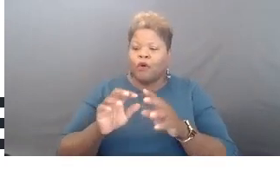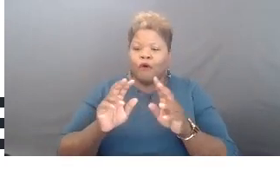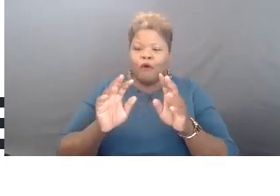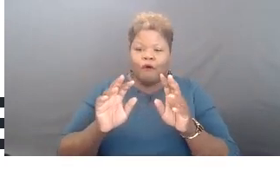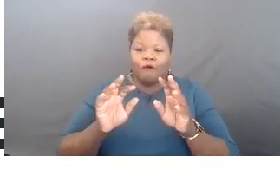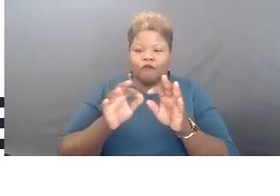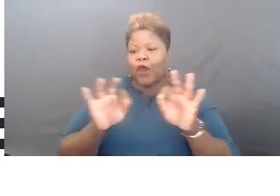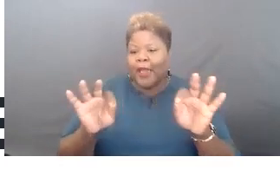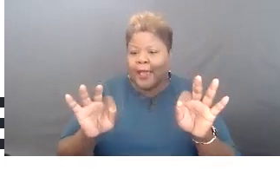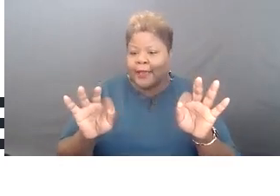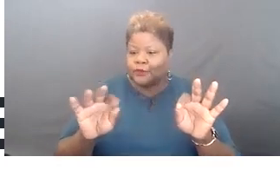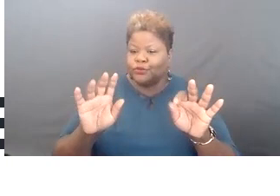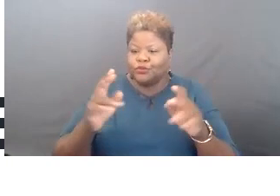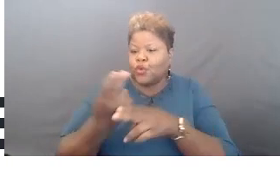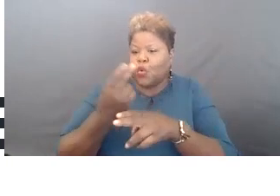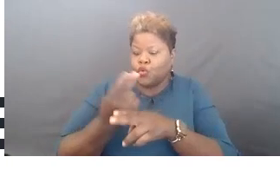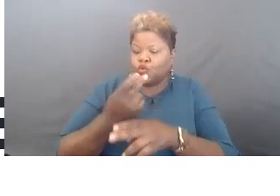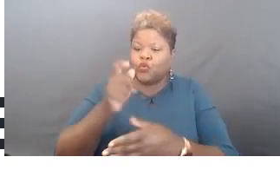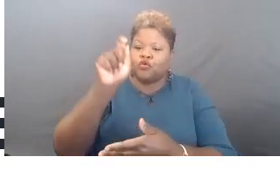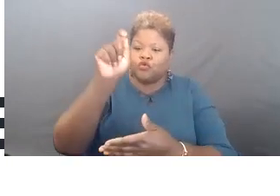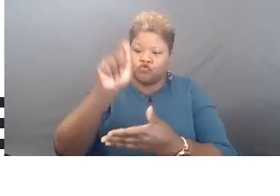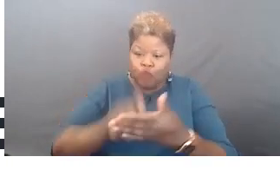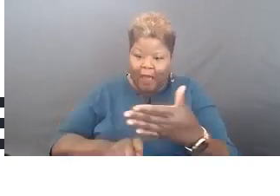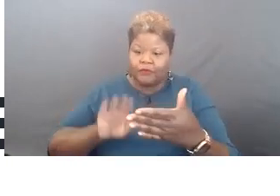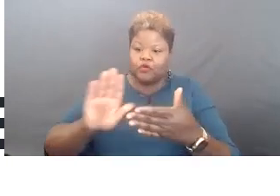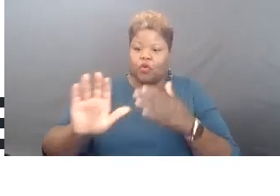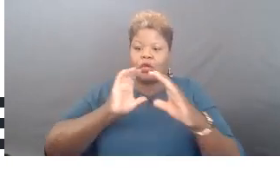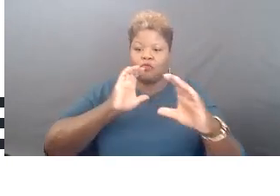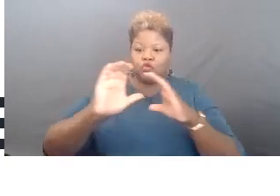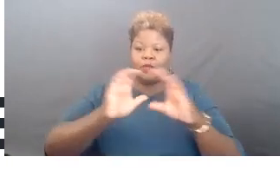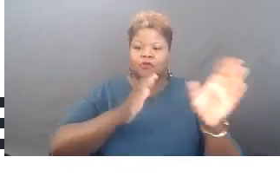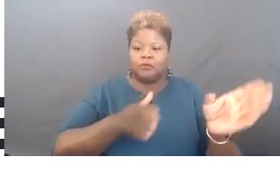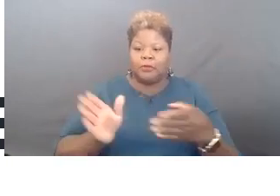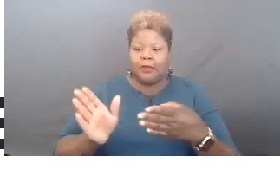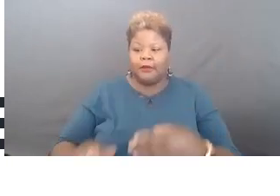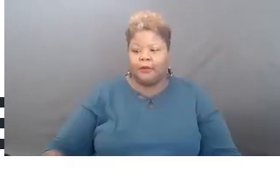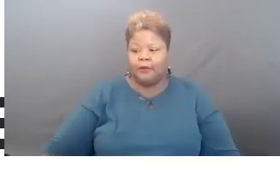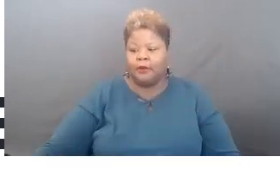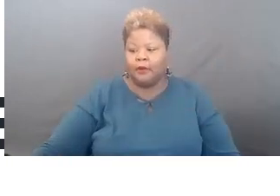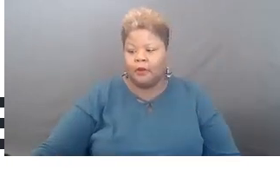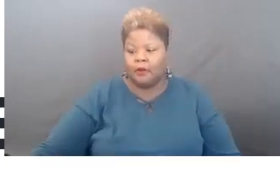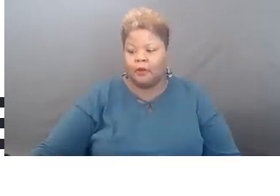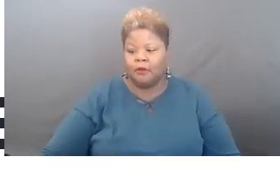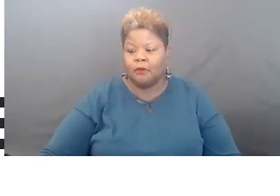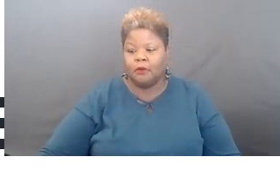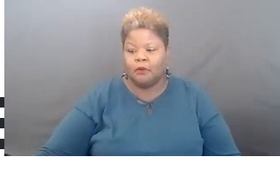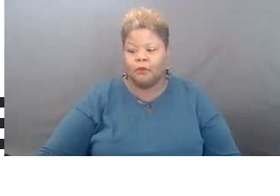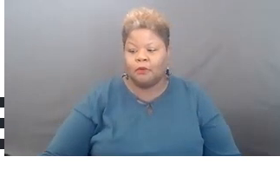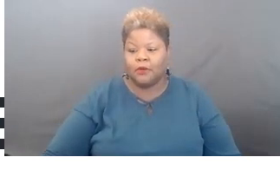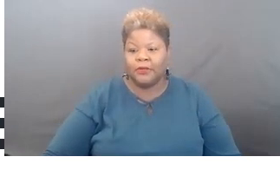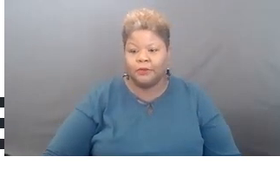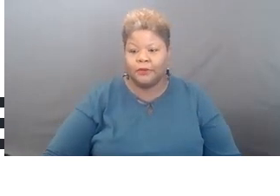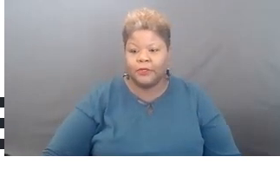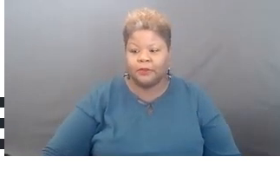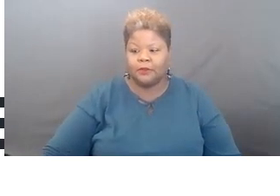not use when drafting your communication plan. The second thing